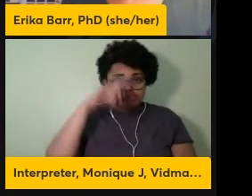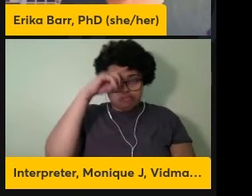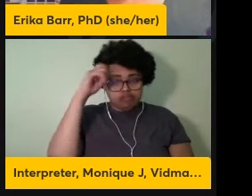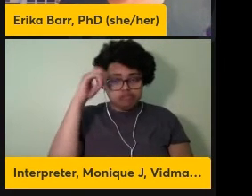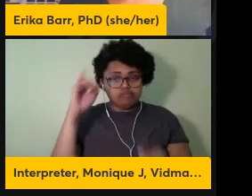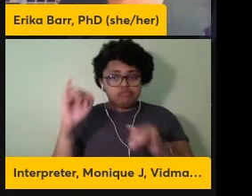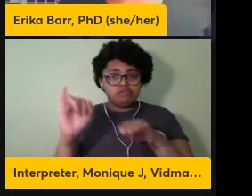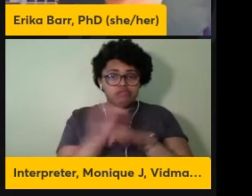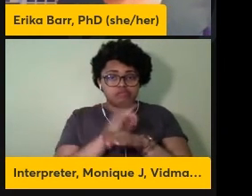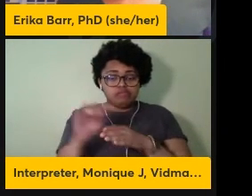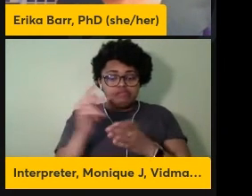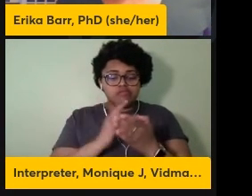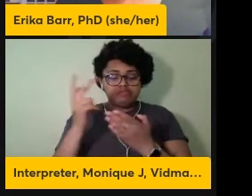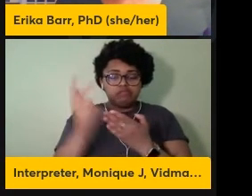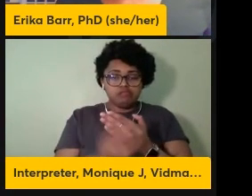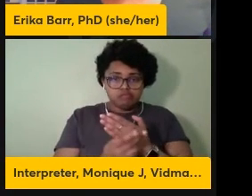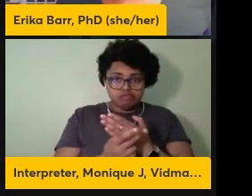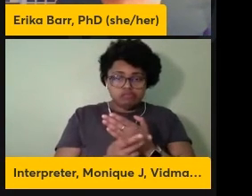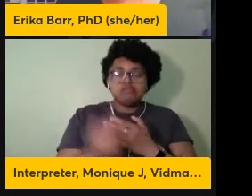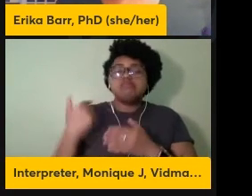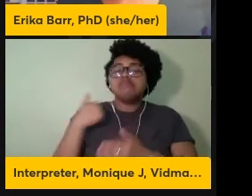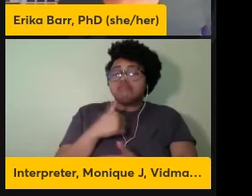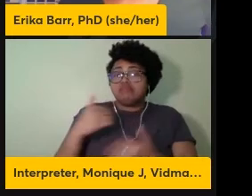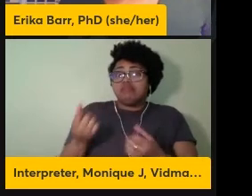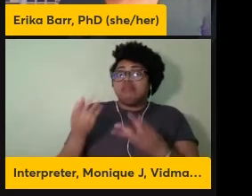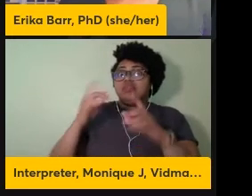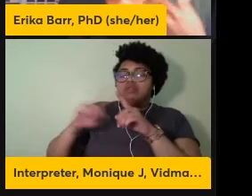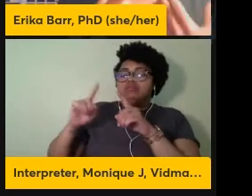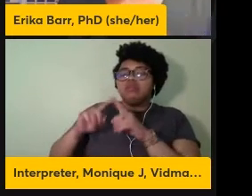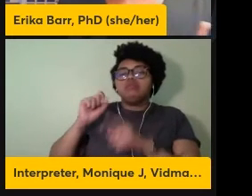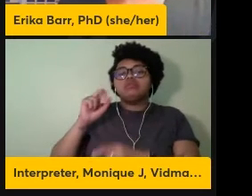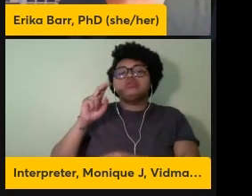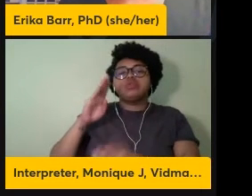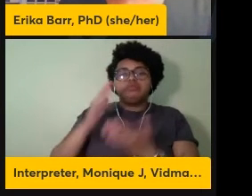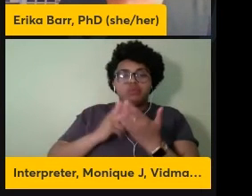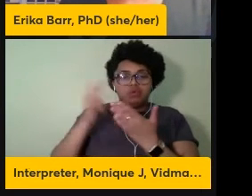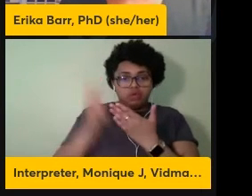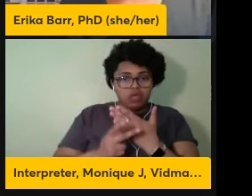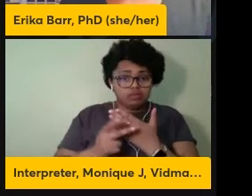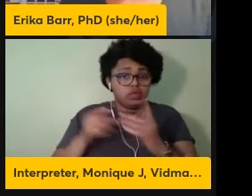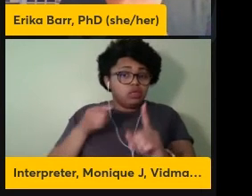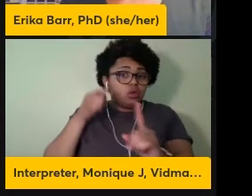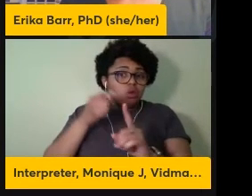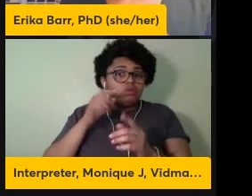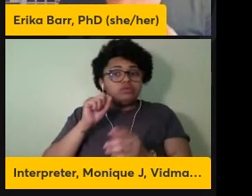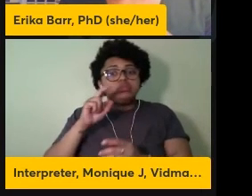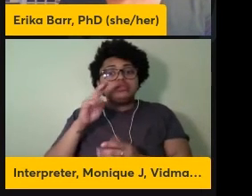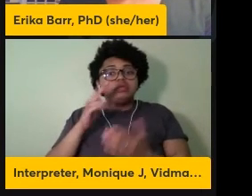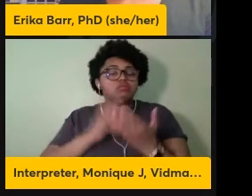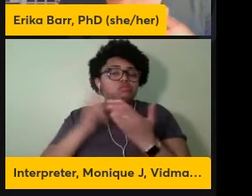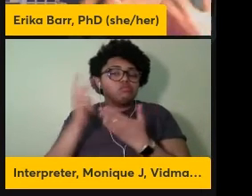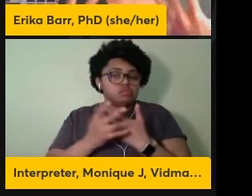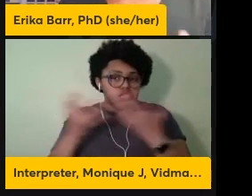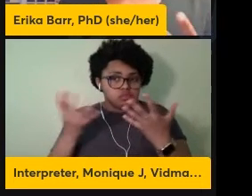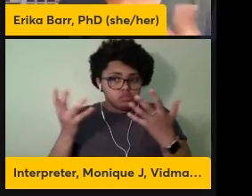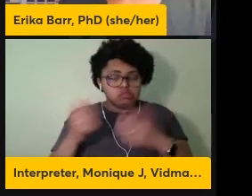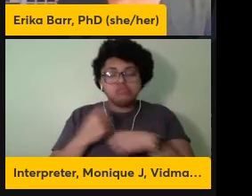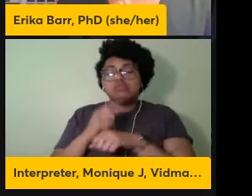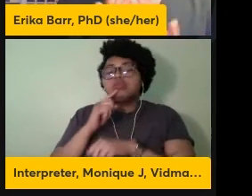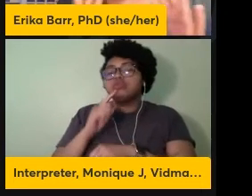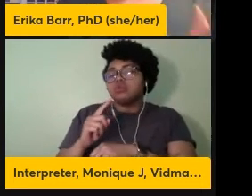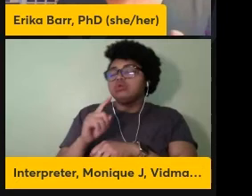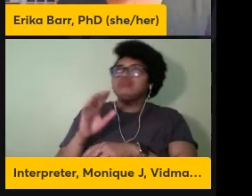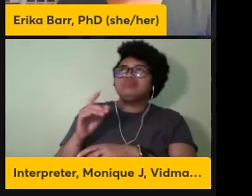also have a number of sub-programs. And the goal of these sub-programs is to make sure that, or to